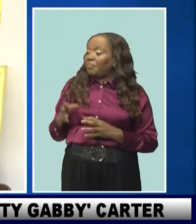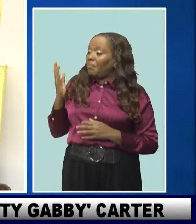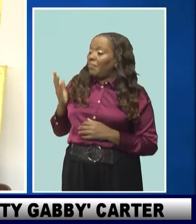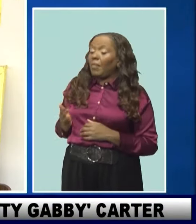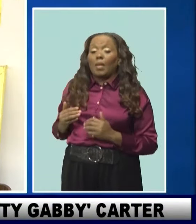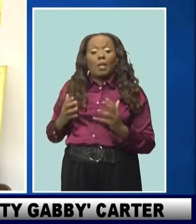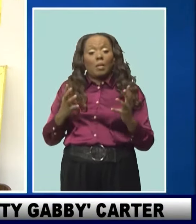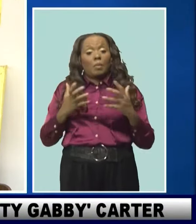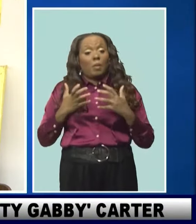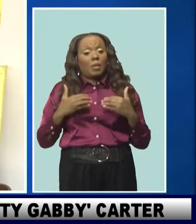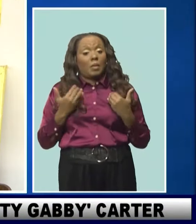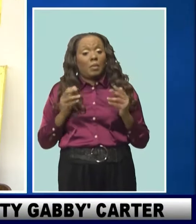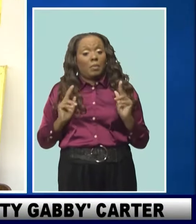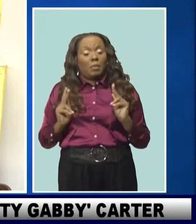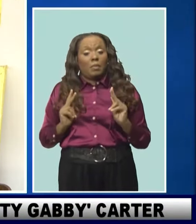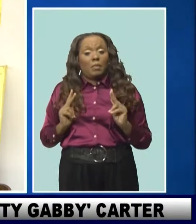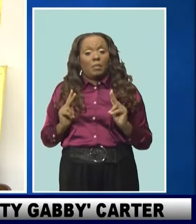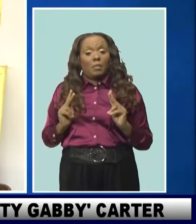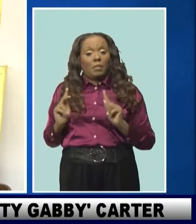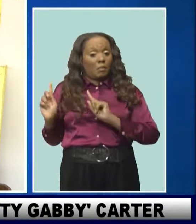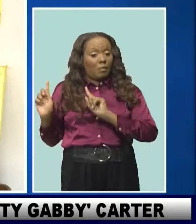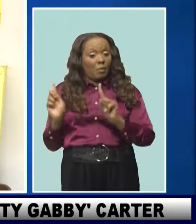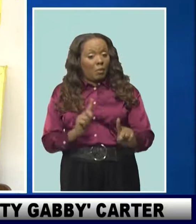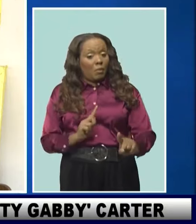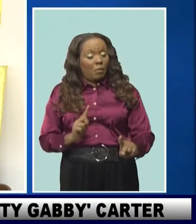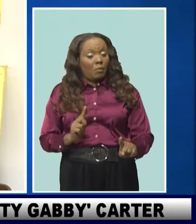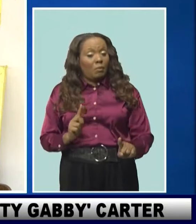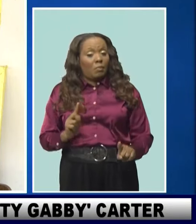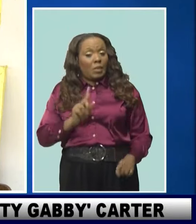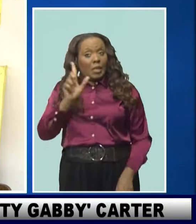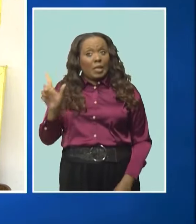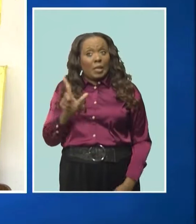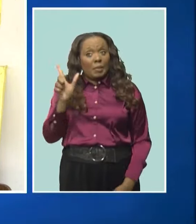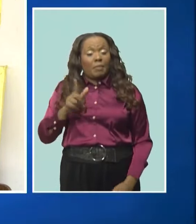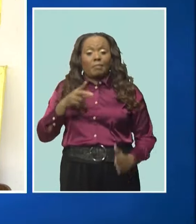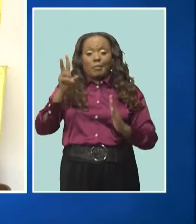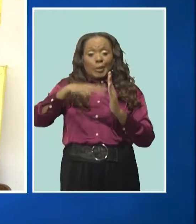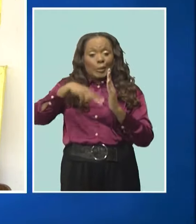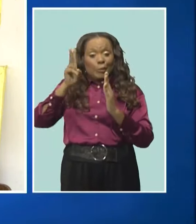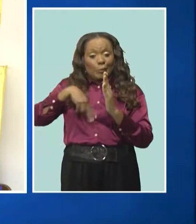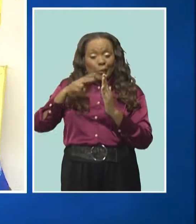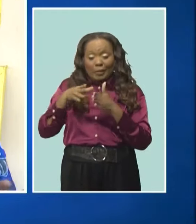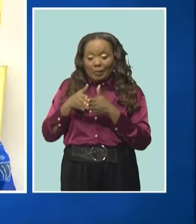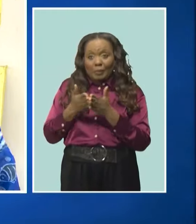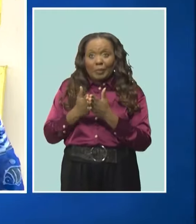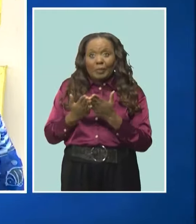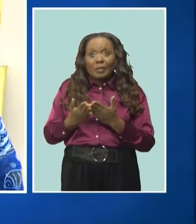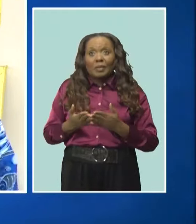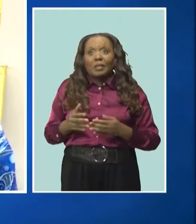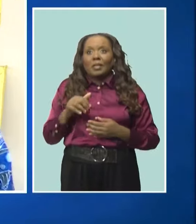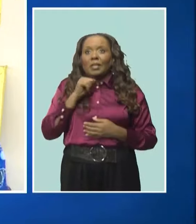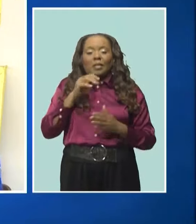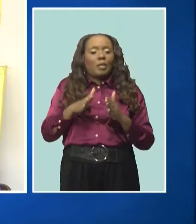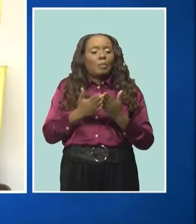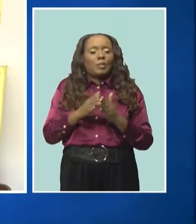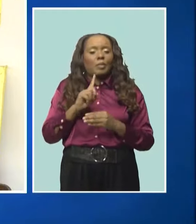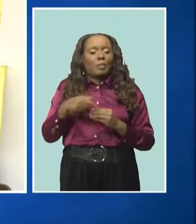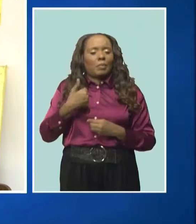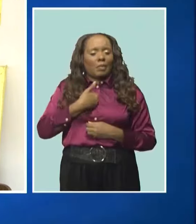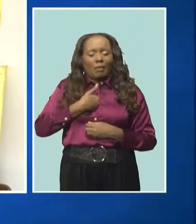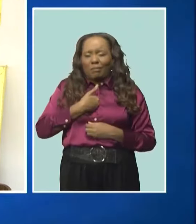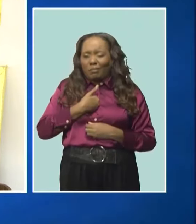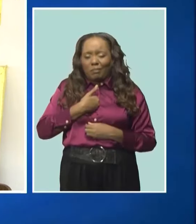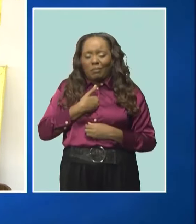come to the library and view this exhibition and read some of the books and stuff. Not books about myself, but books